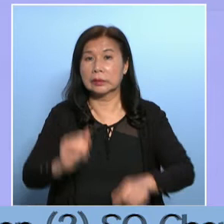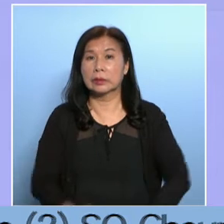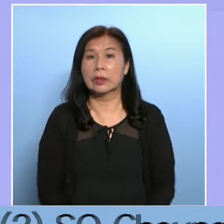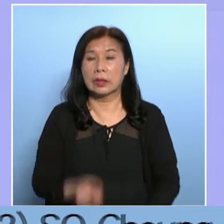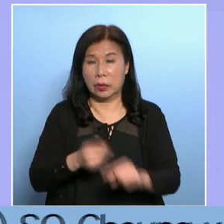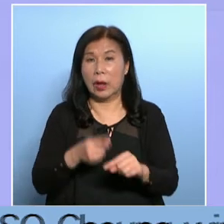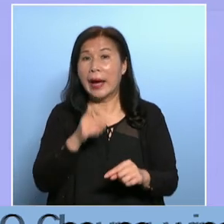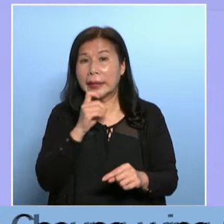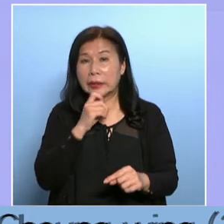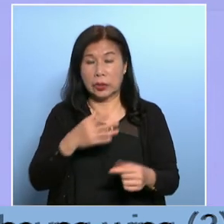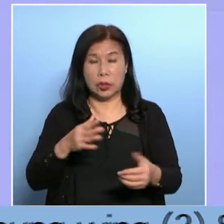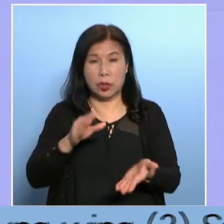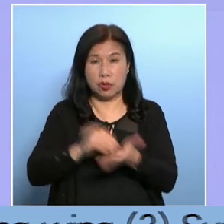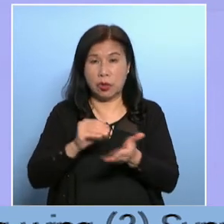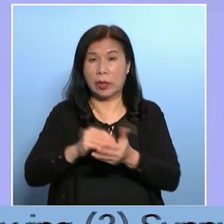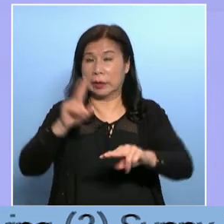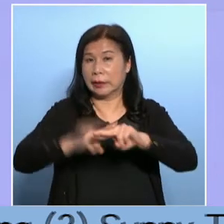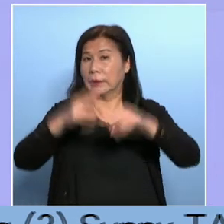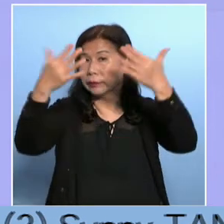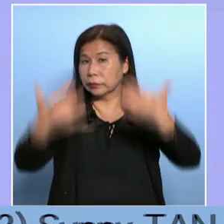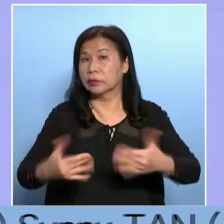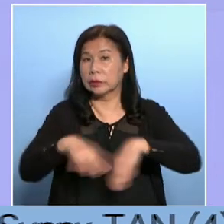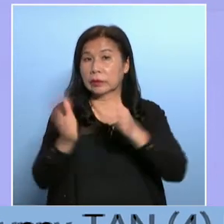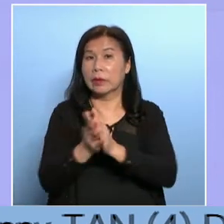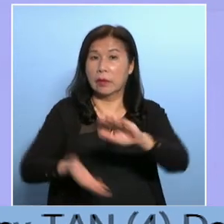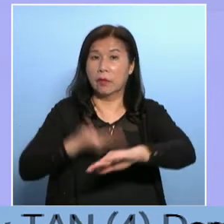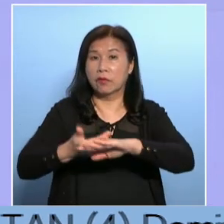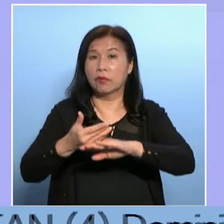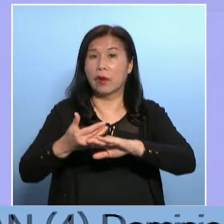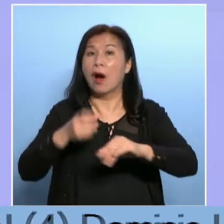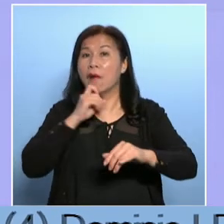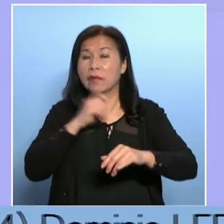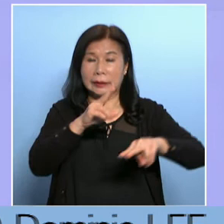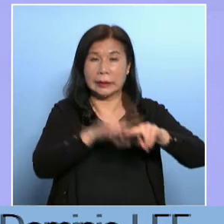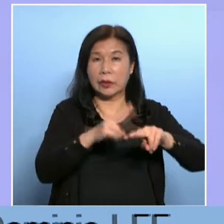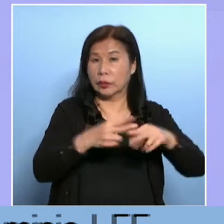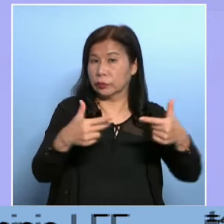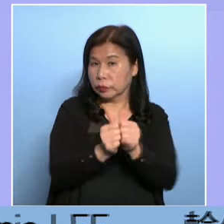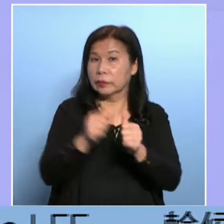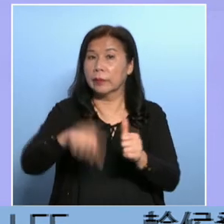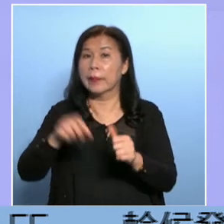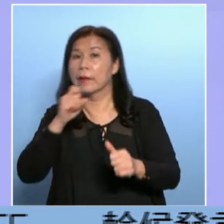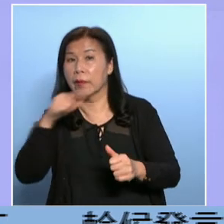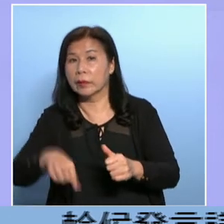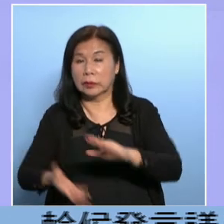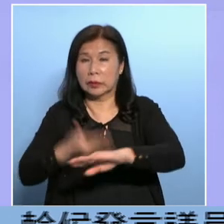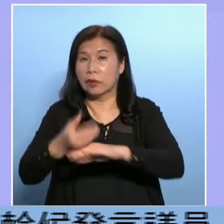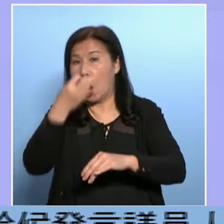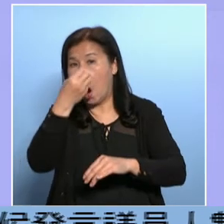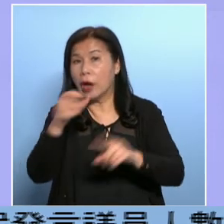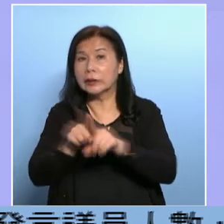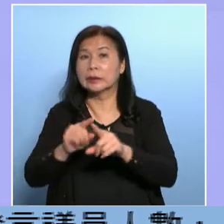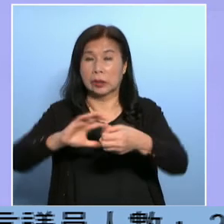world so that we can truly implement one country, two system, and restore our worth to the country